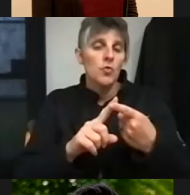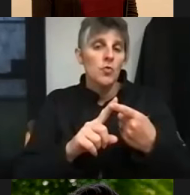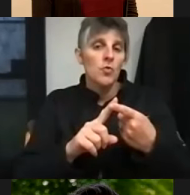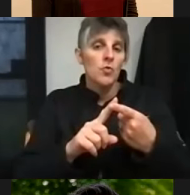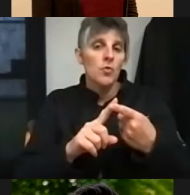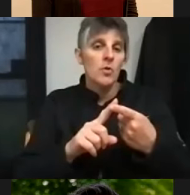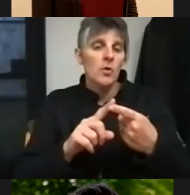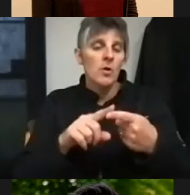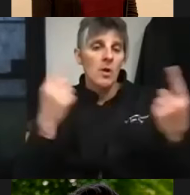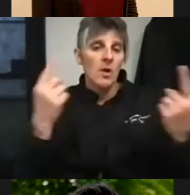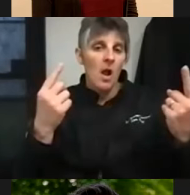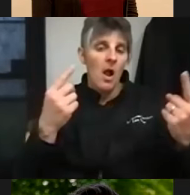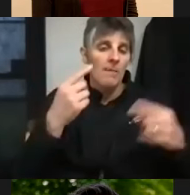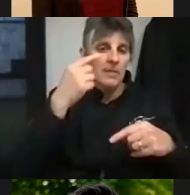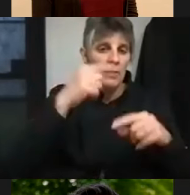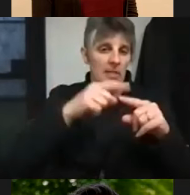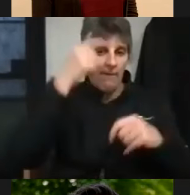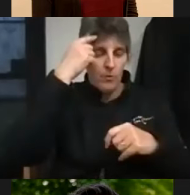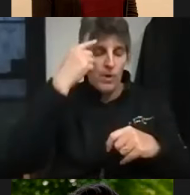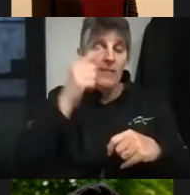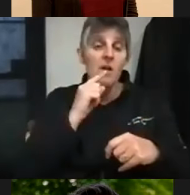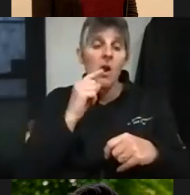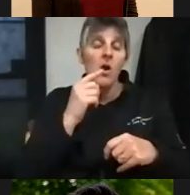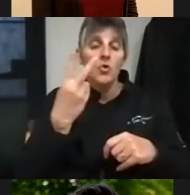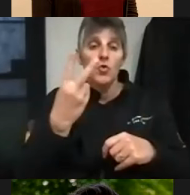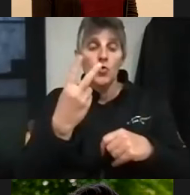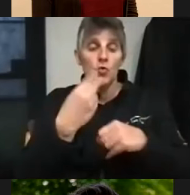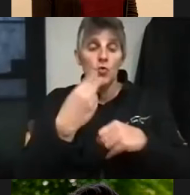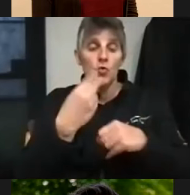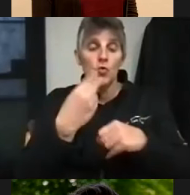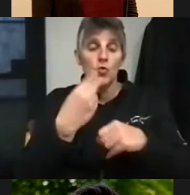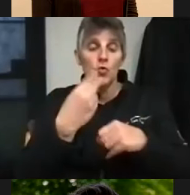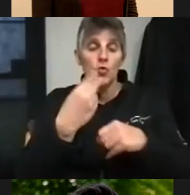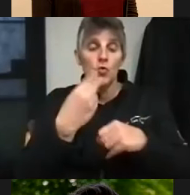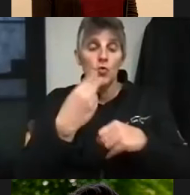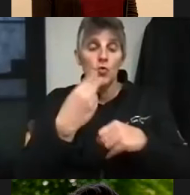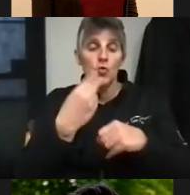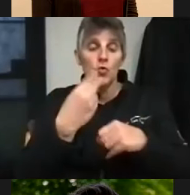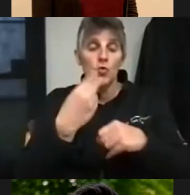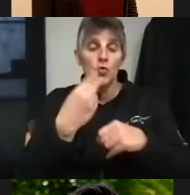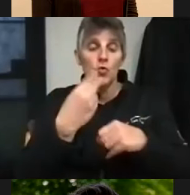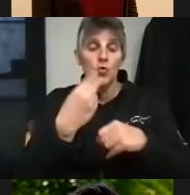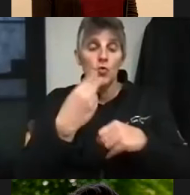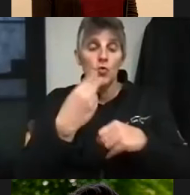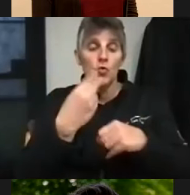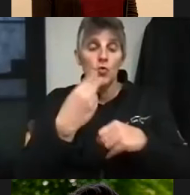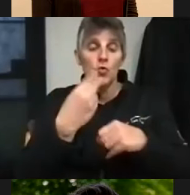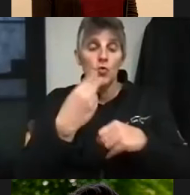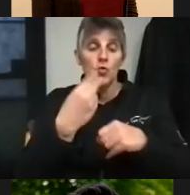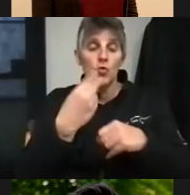contralateral side of the brain. There are two relay centers they project to. One is LGN, one is